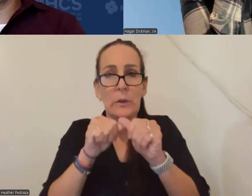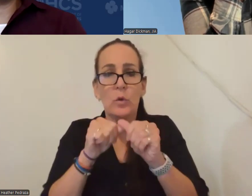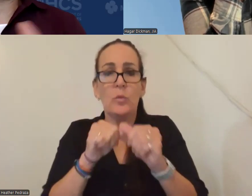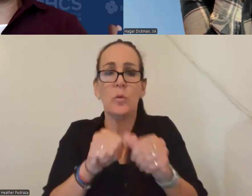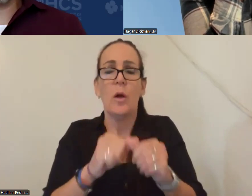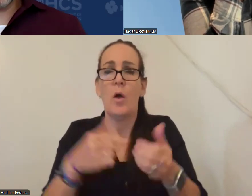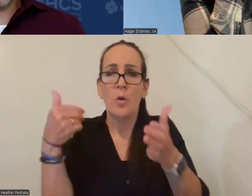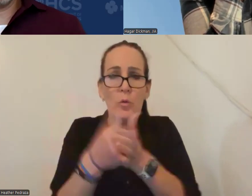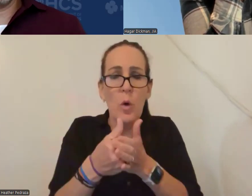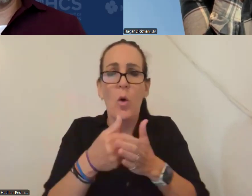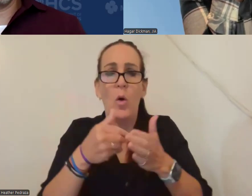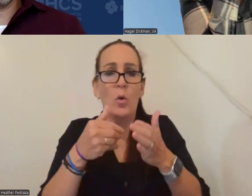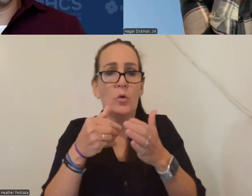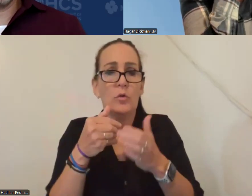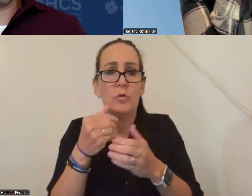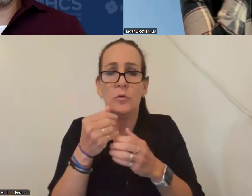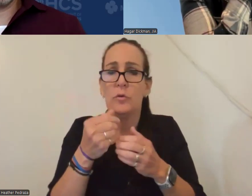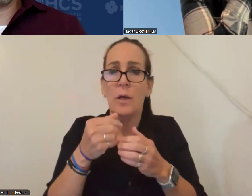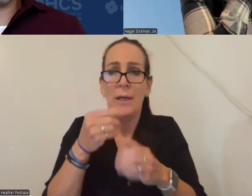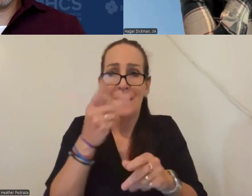through the existing